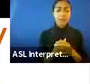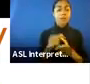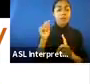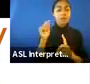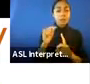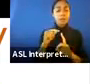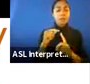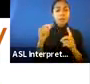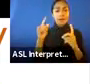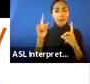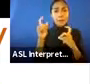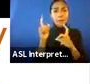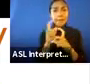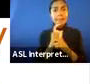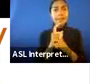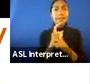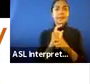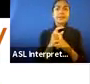and